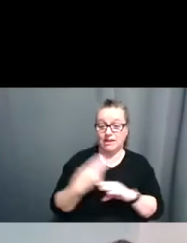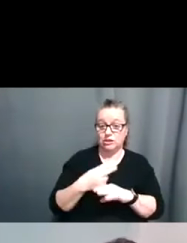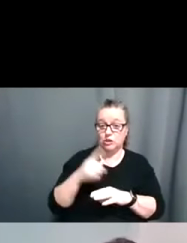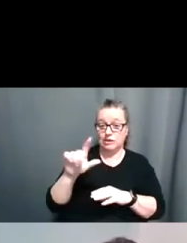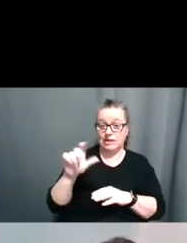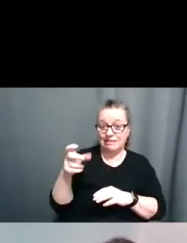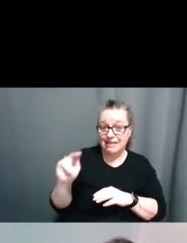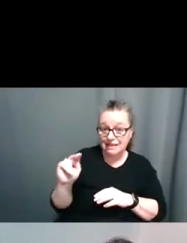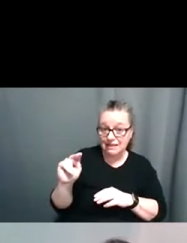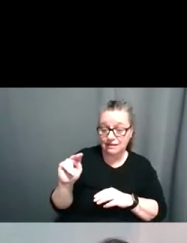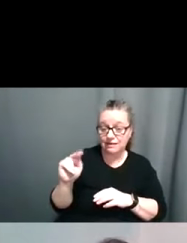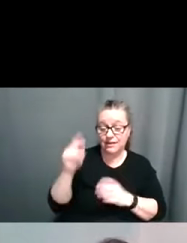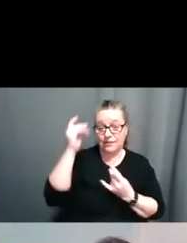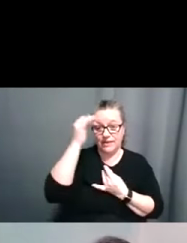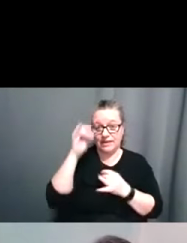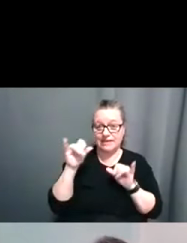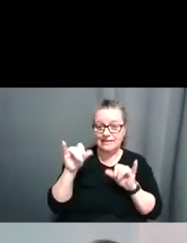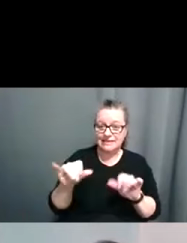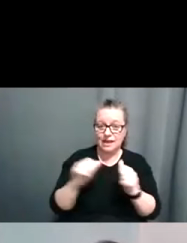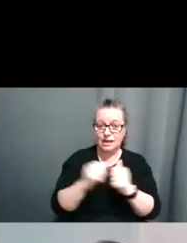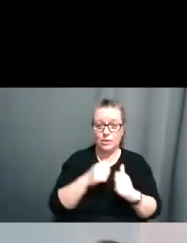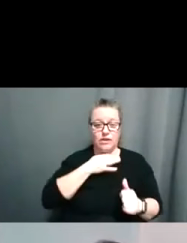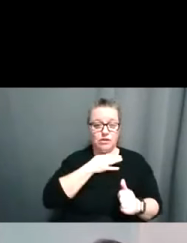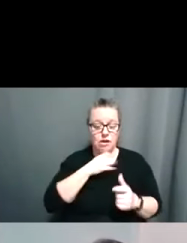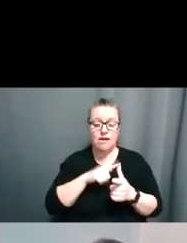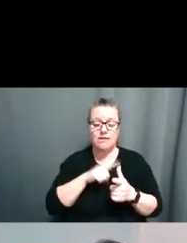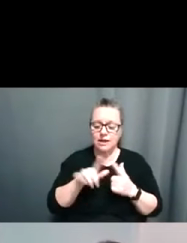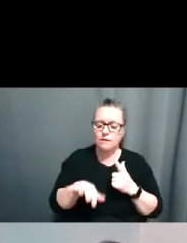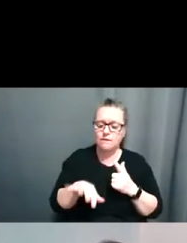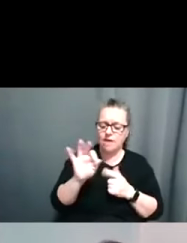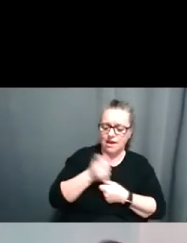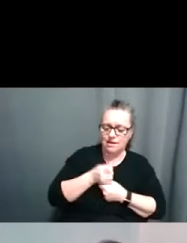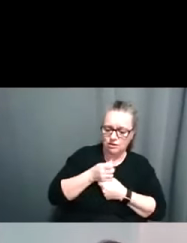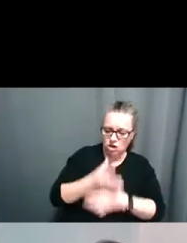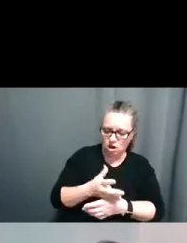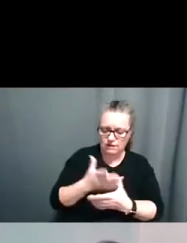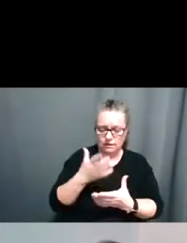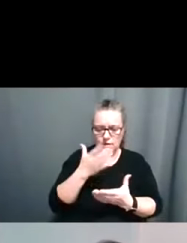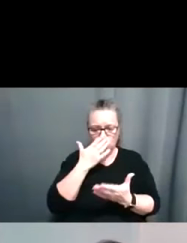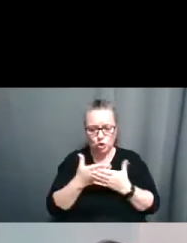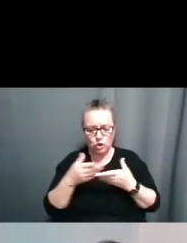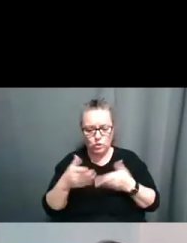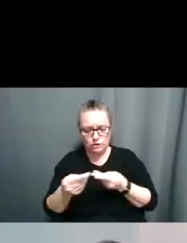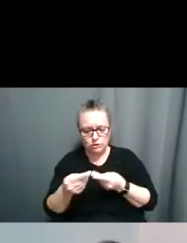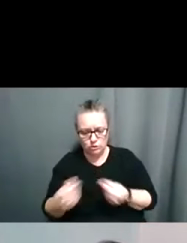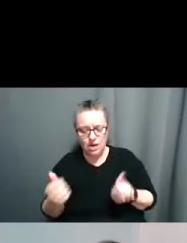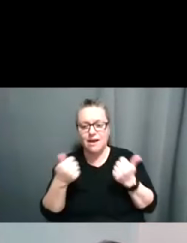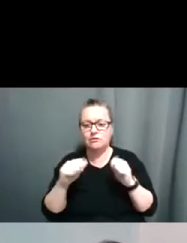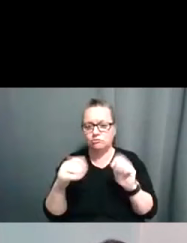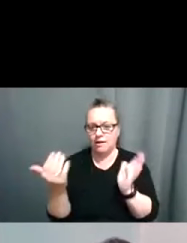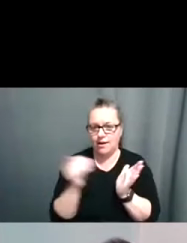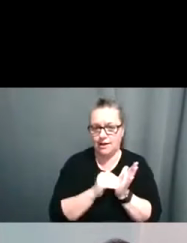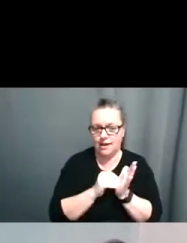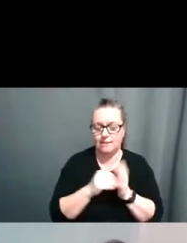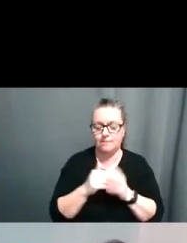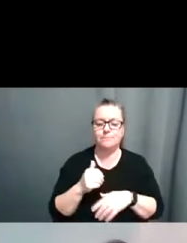staying with your curiosity until you reach a root cause, find a good countermeasure, and try again. I